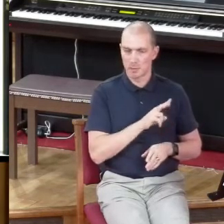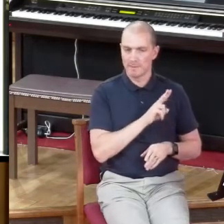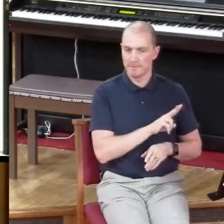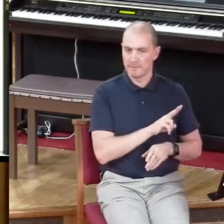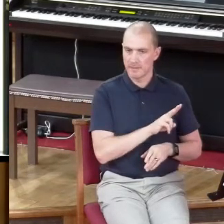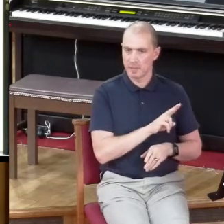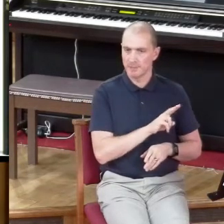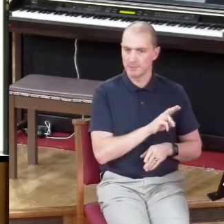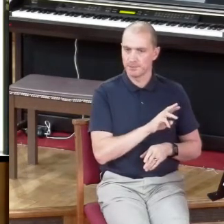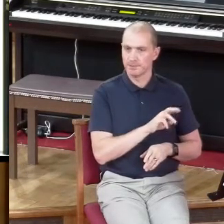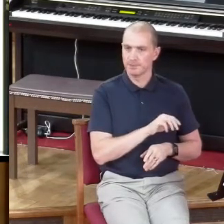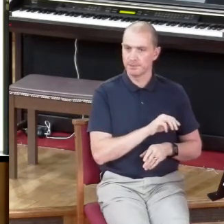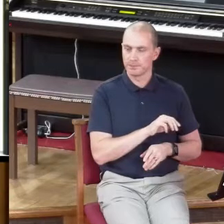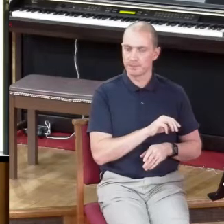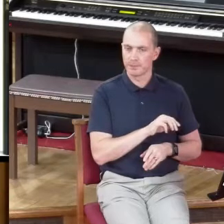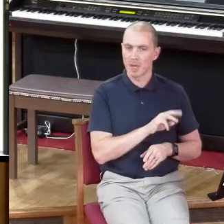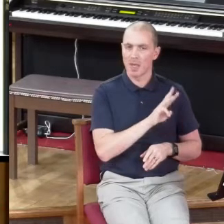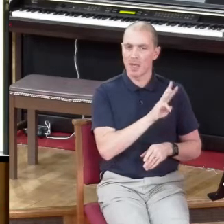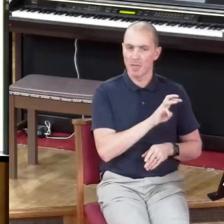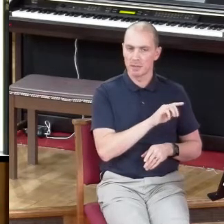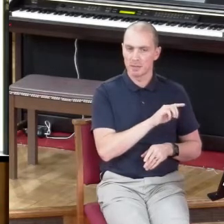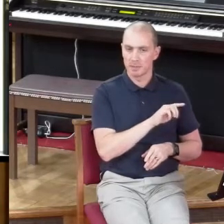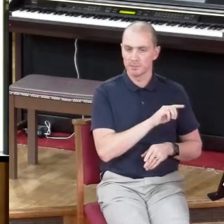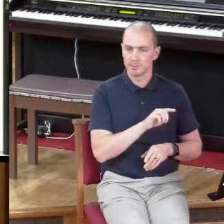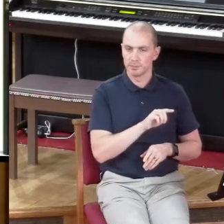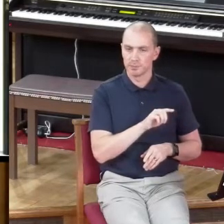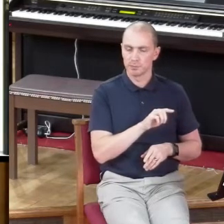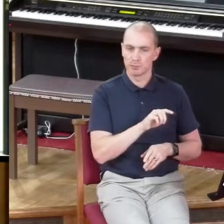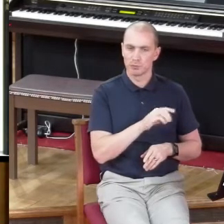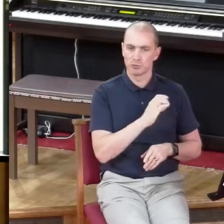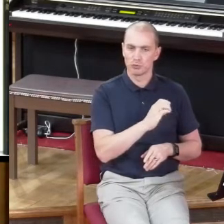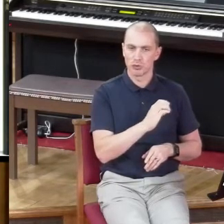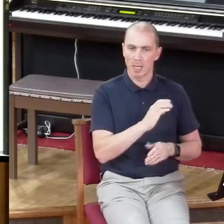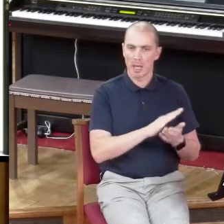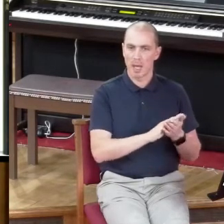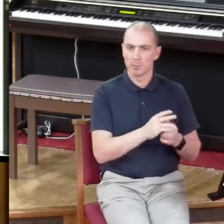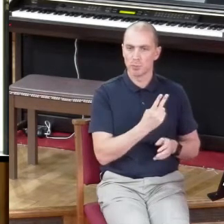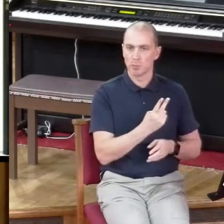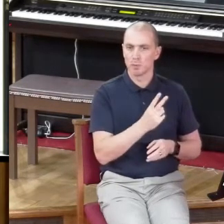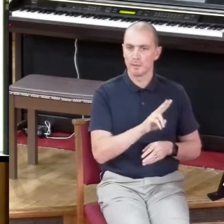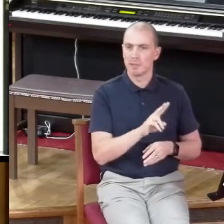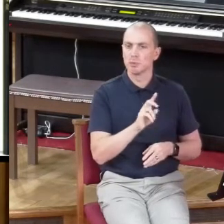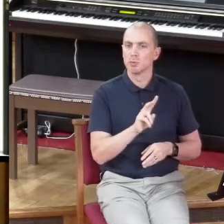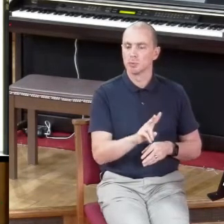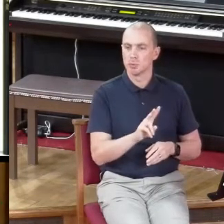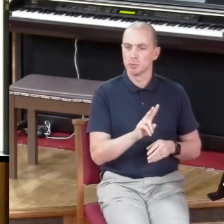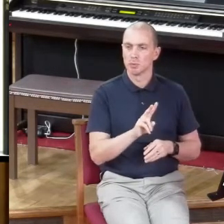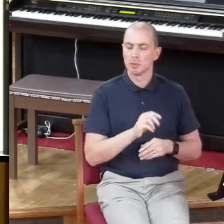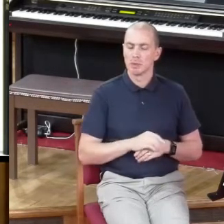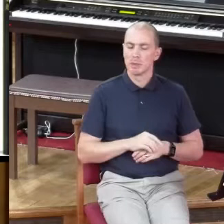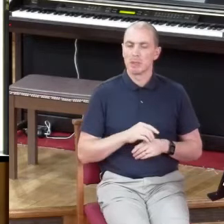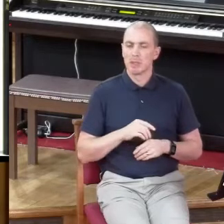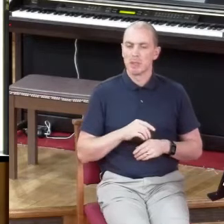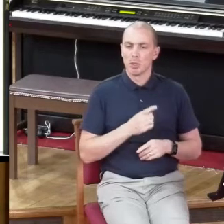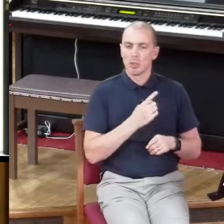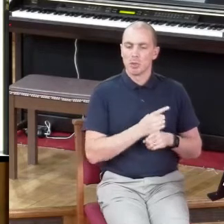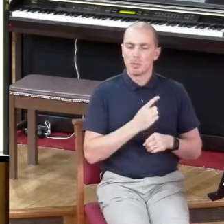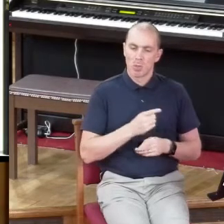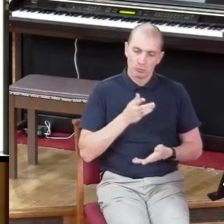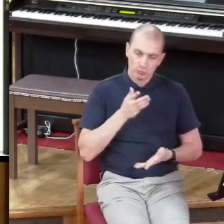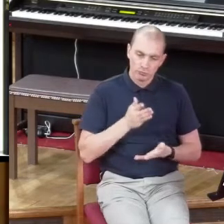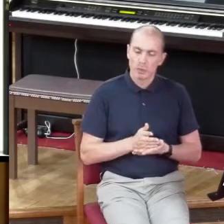13 to chapter 2, verse 2. Which is all about entrusting things. We finished last week